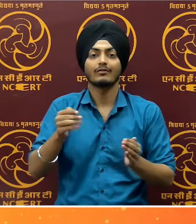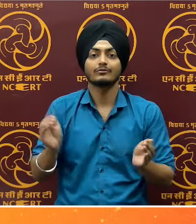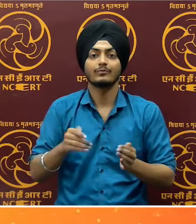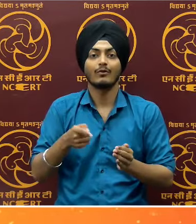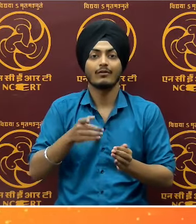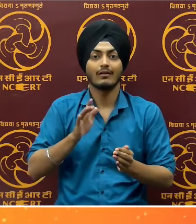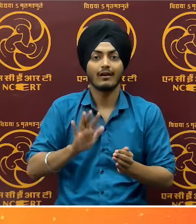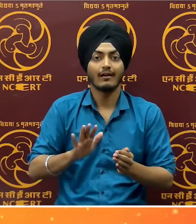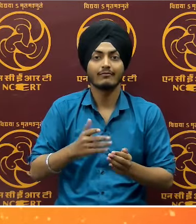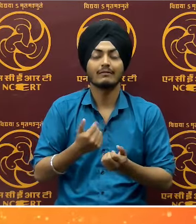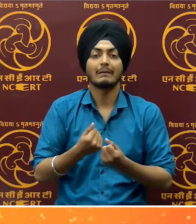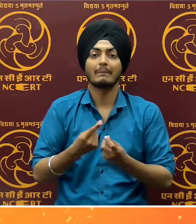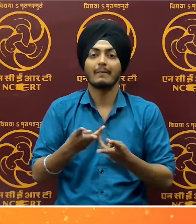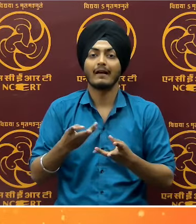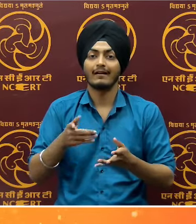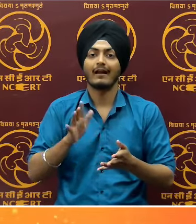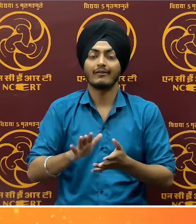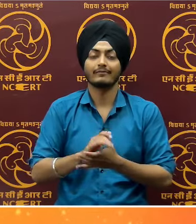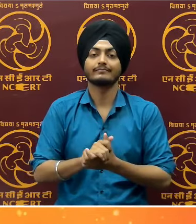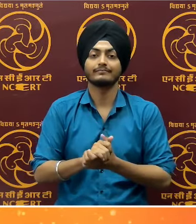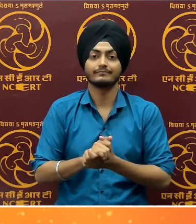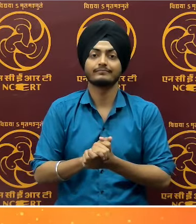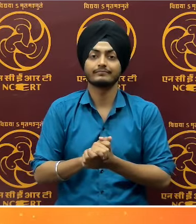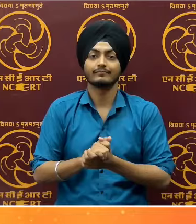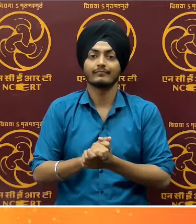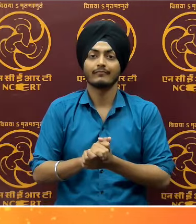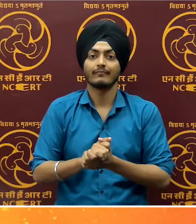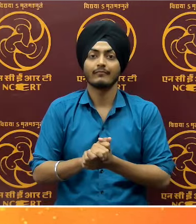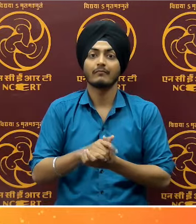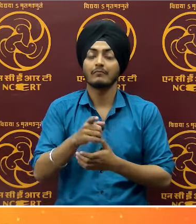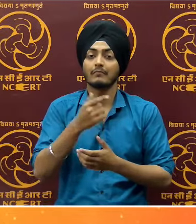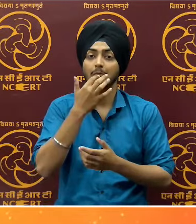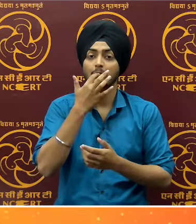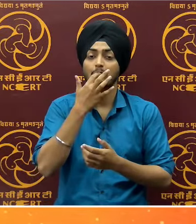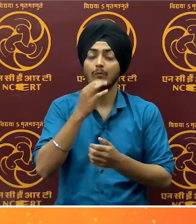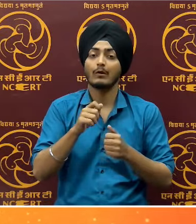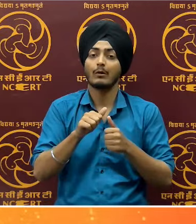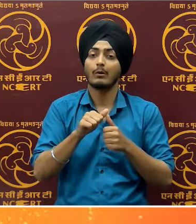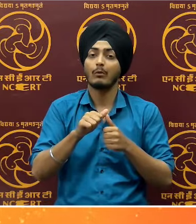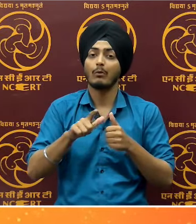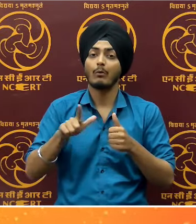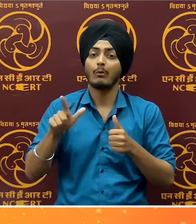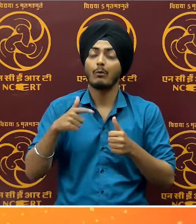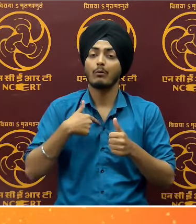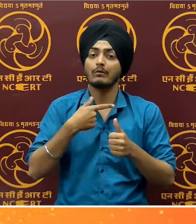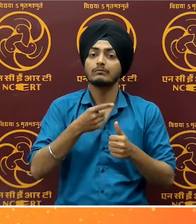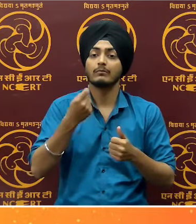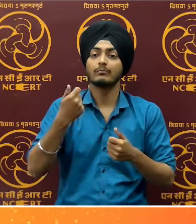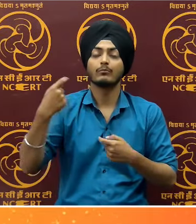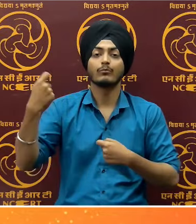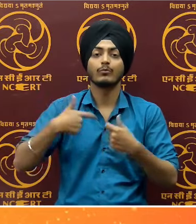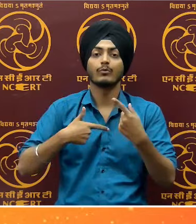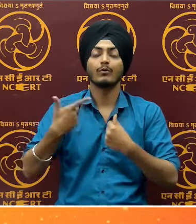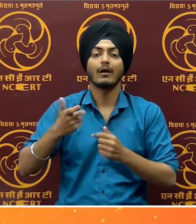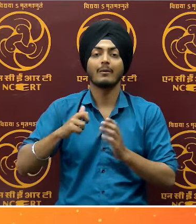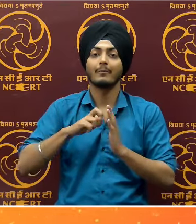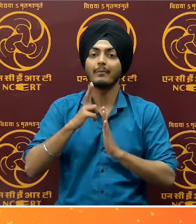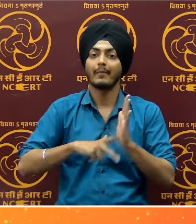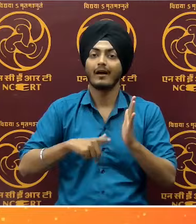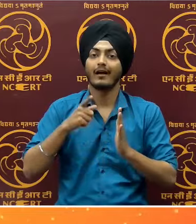health are also available. So the credit, banks and money lenders, the main money